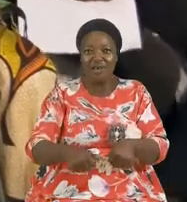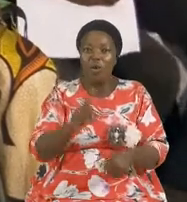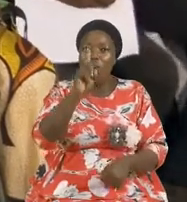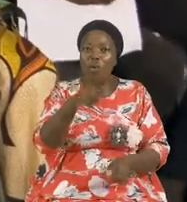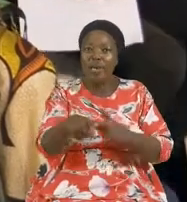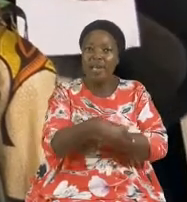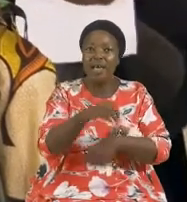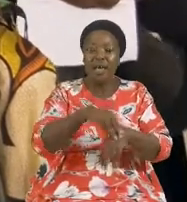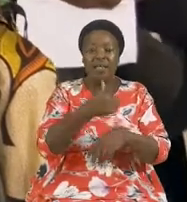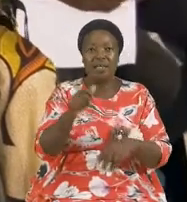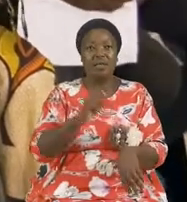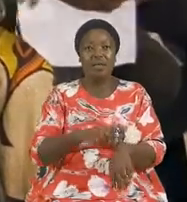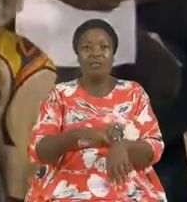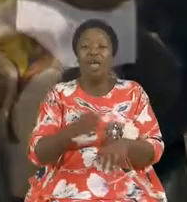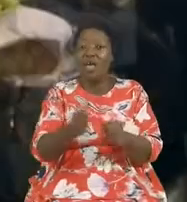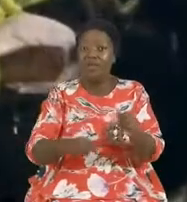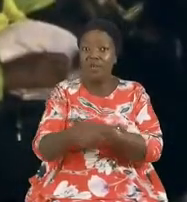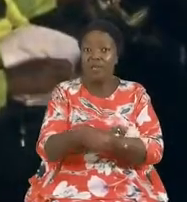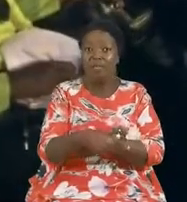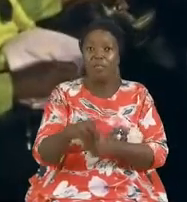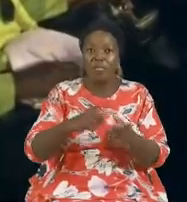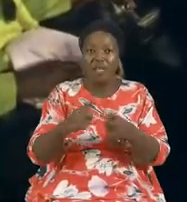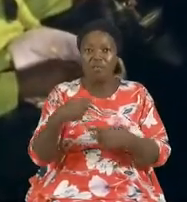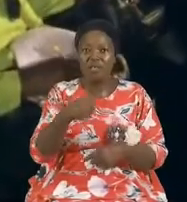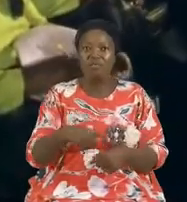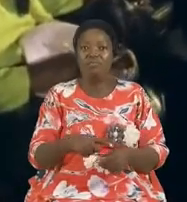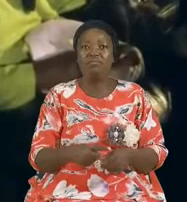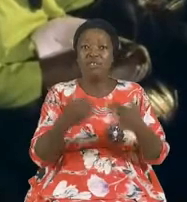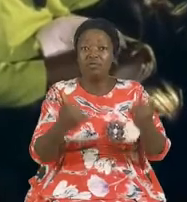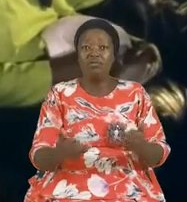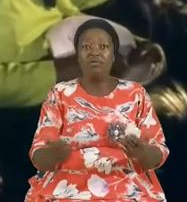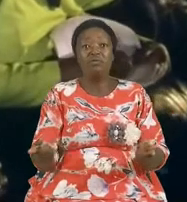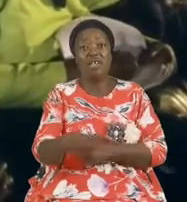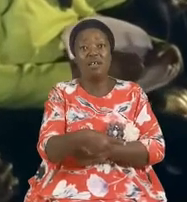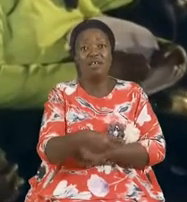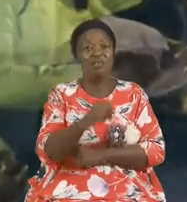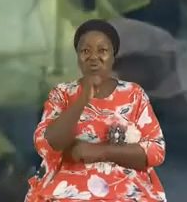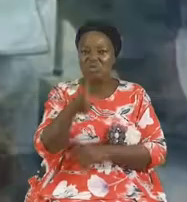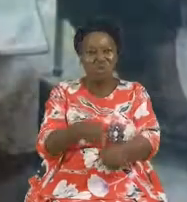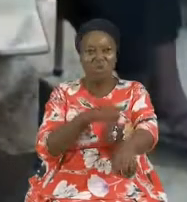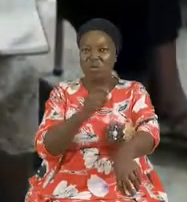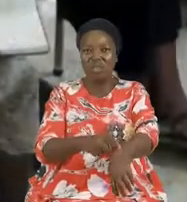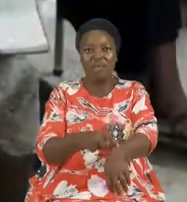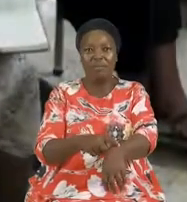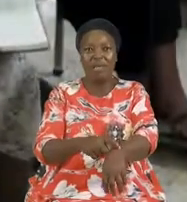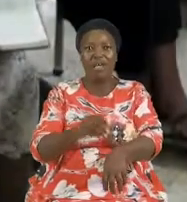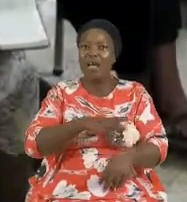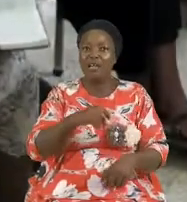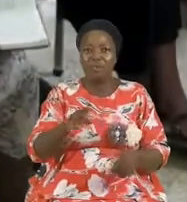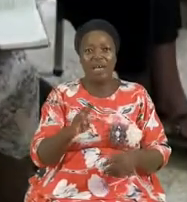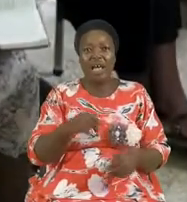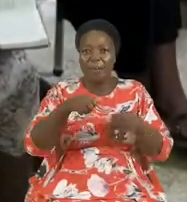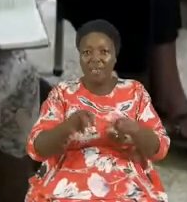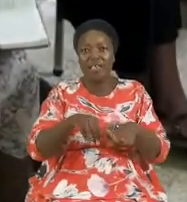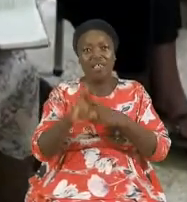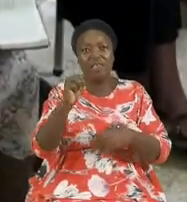I will abide. One day at a time. Every day you say, today,